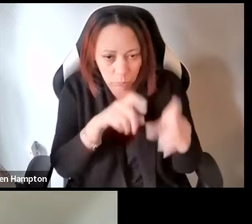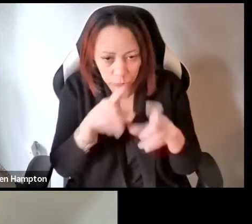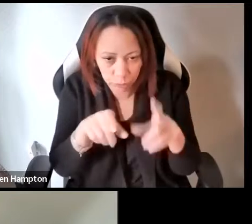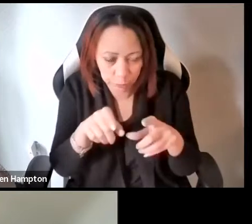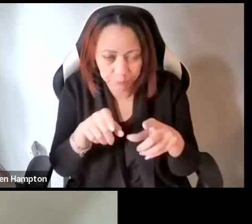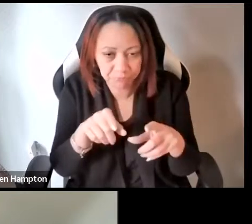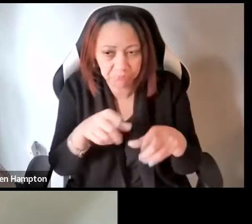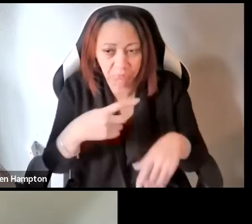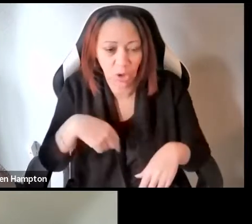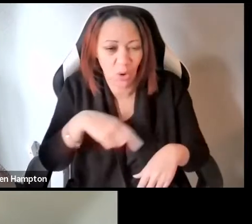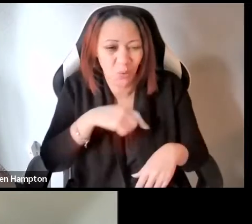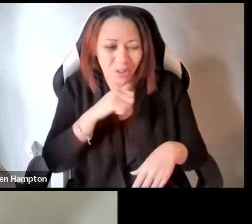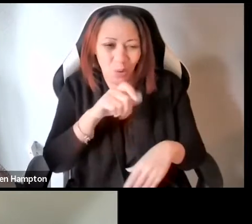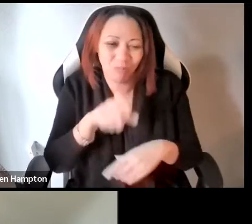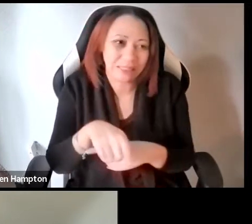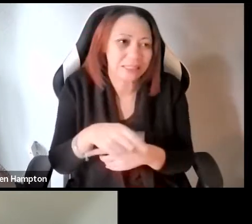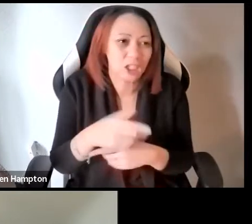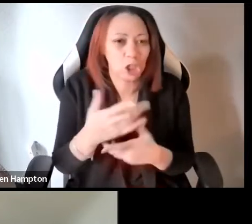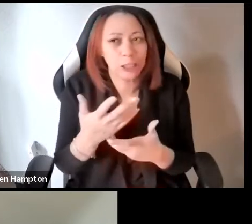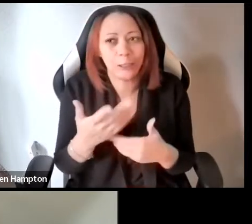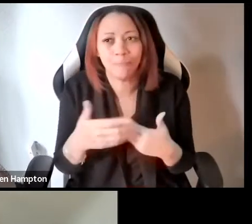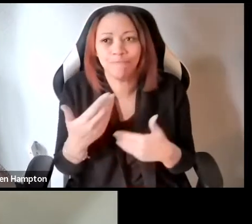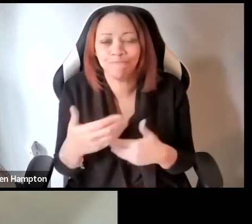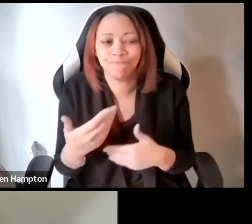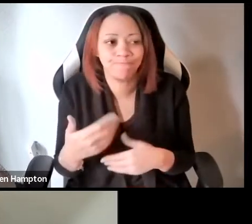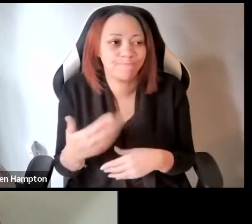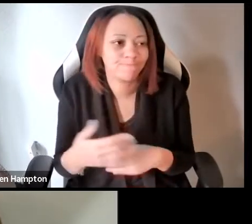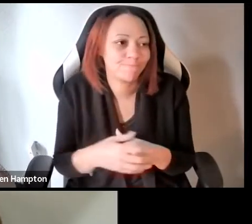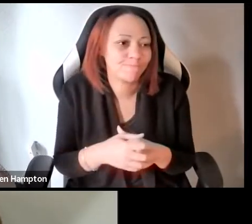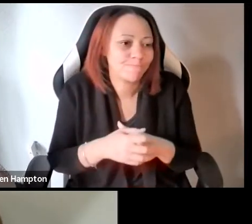we don't necessarily have that,